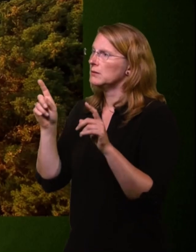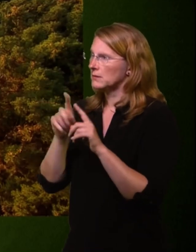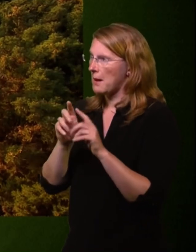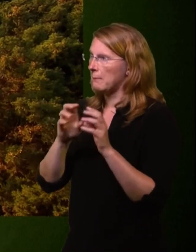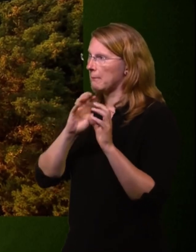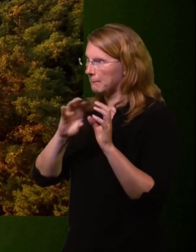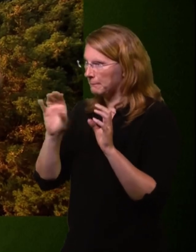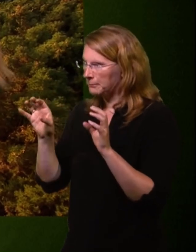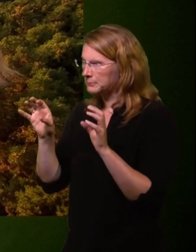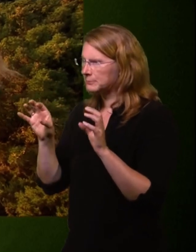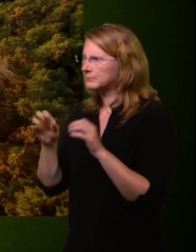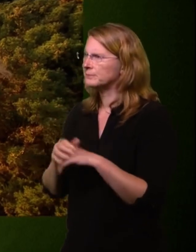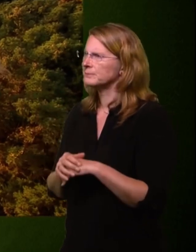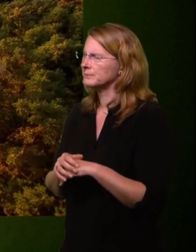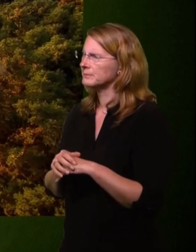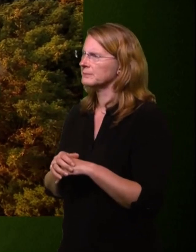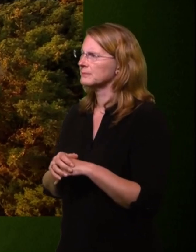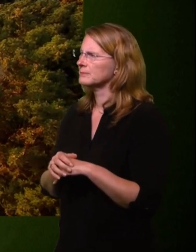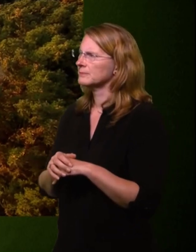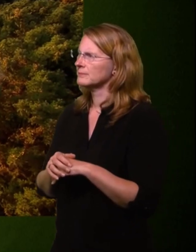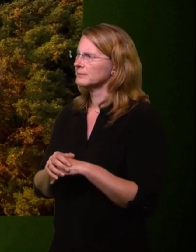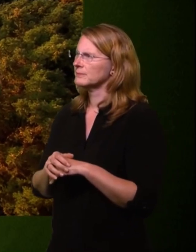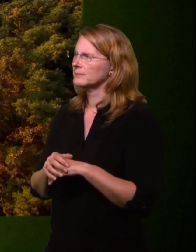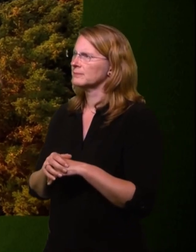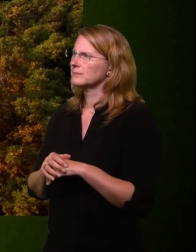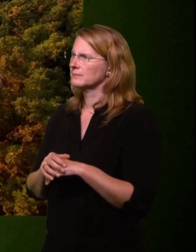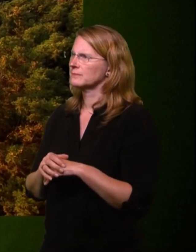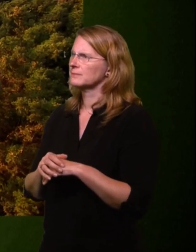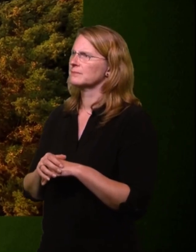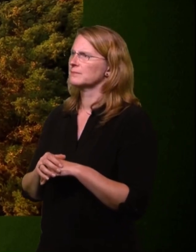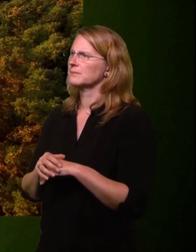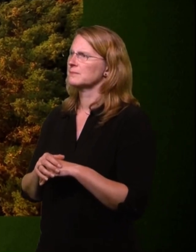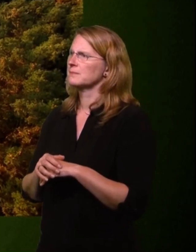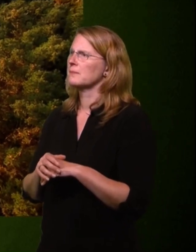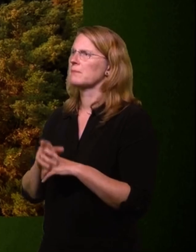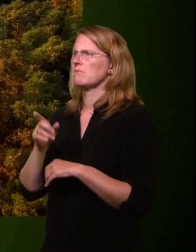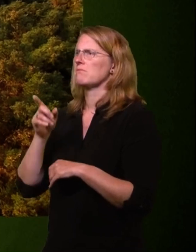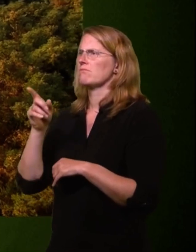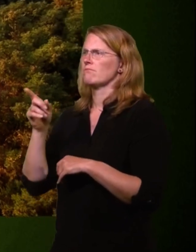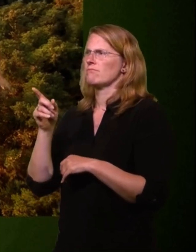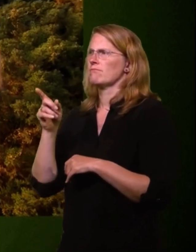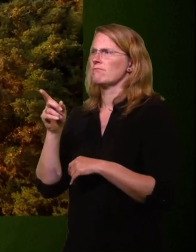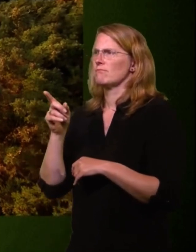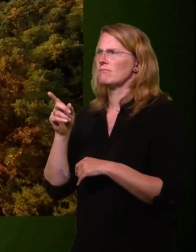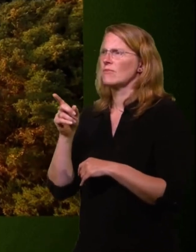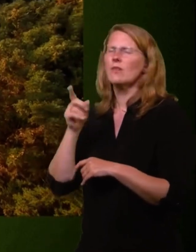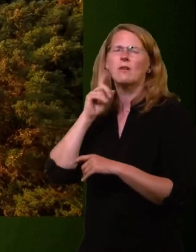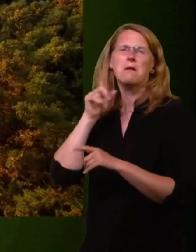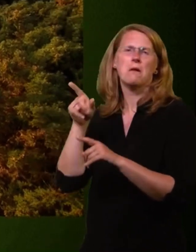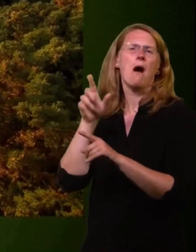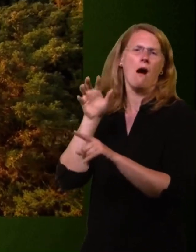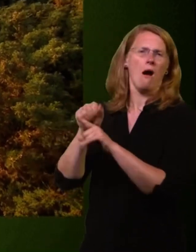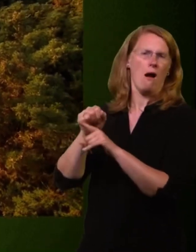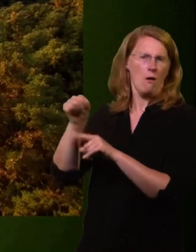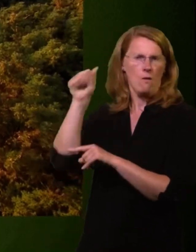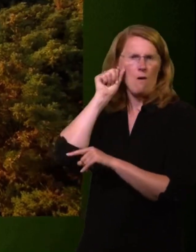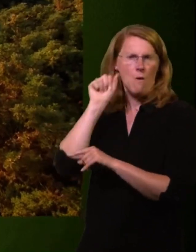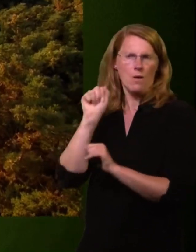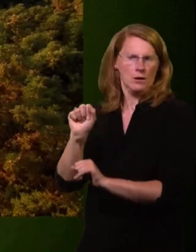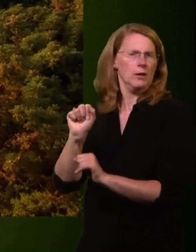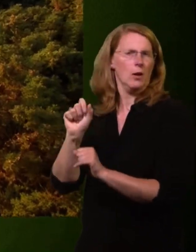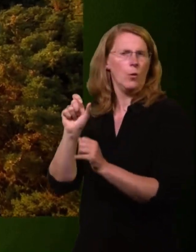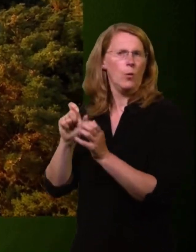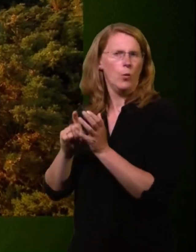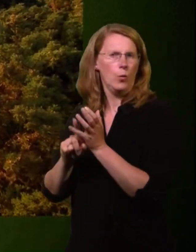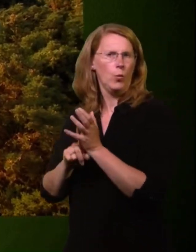different, like a slightly larger or mildly differently marked cuckoo egg, then it will be able to spot them. So, you know, what it's doing there is